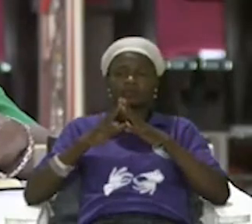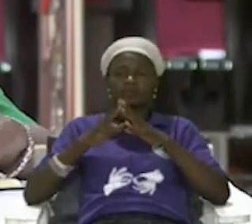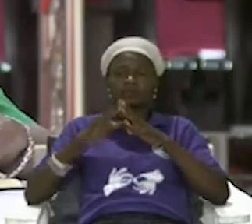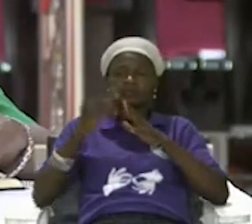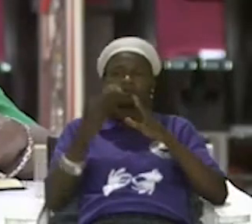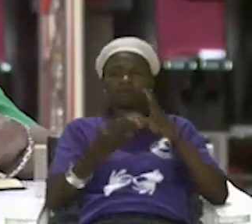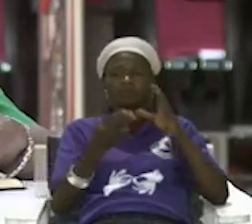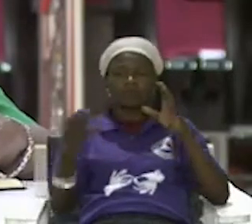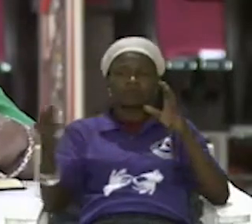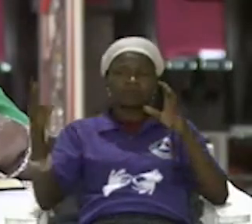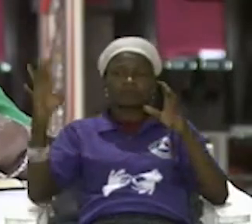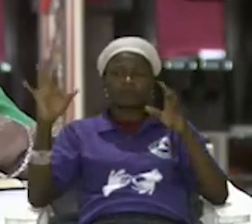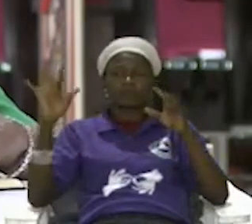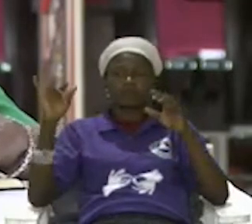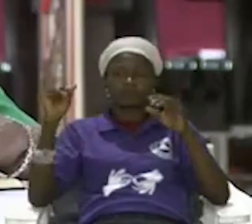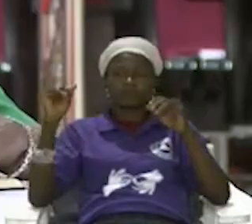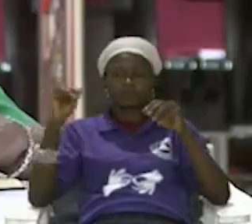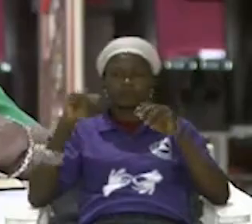materially,